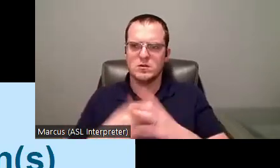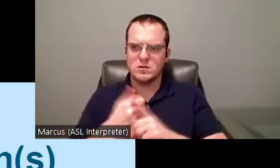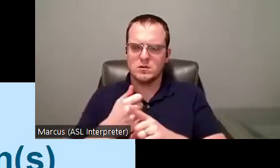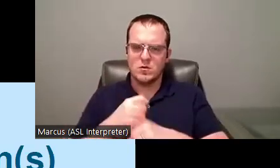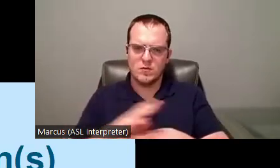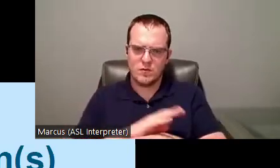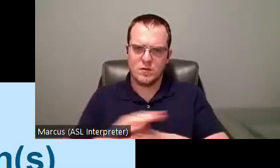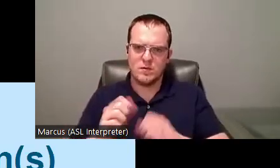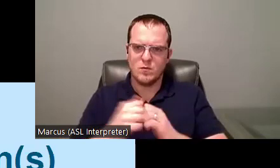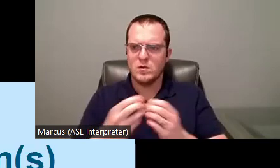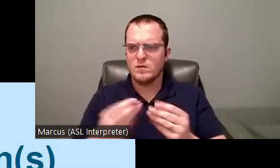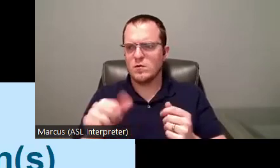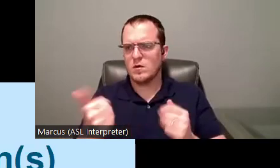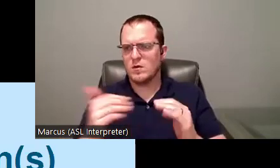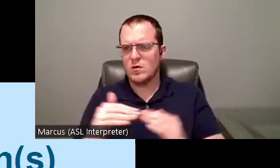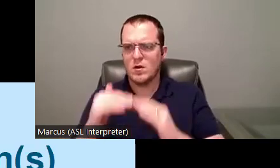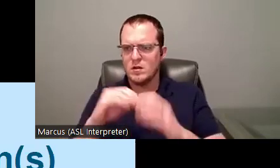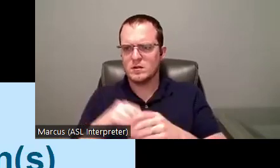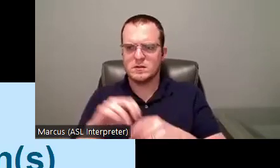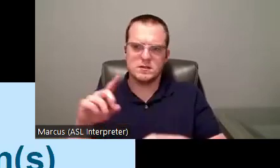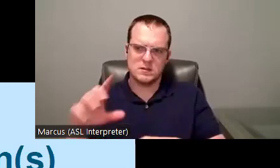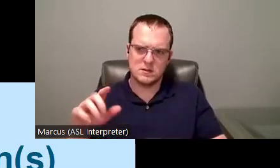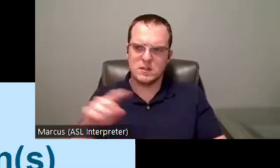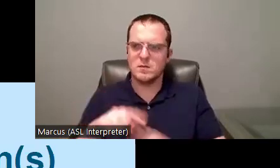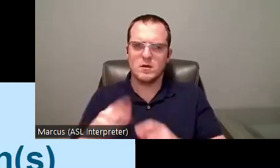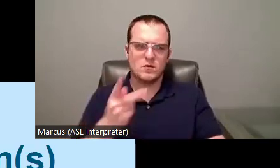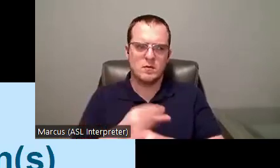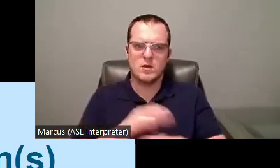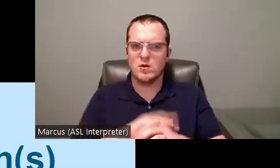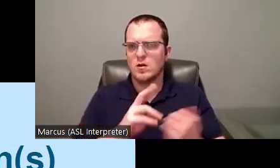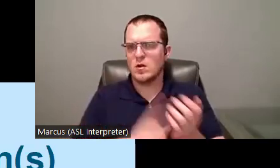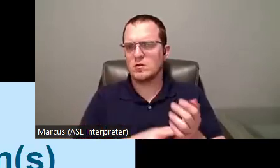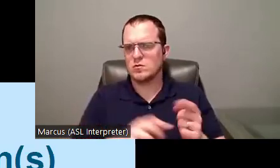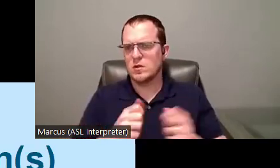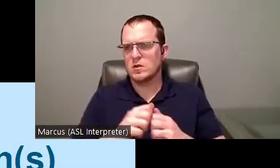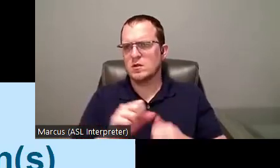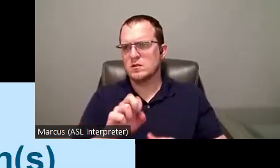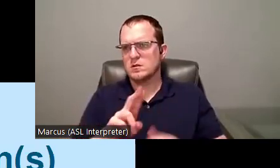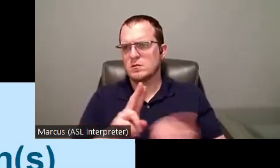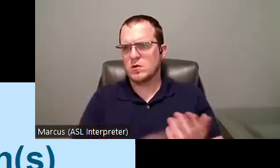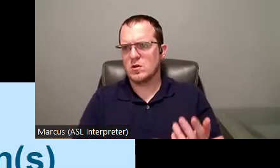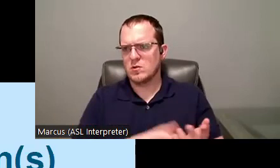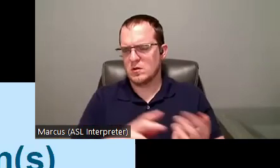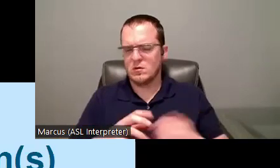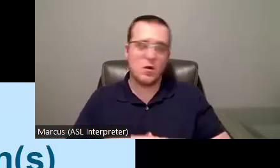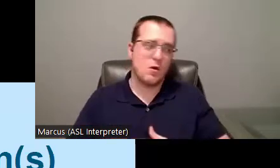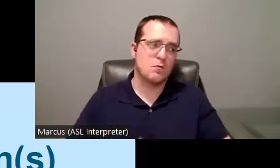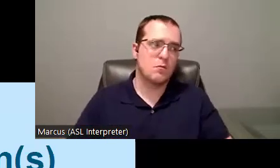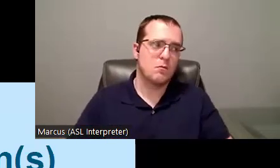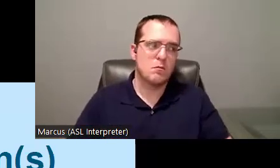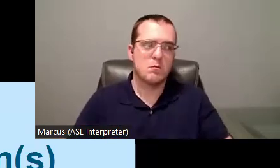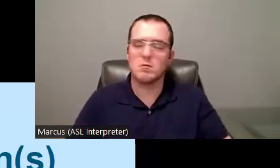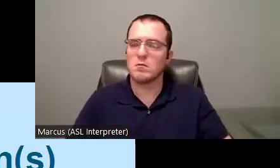a handful of colleagues in DC, but has remained on our contract in a subcontracting role. Okay,